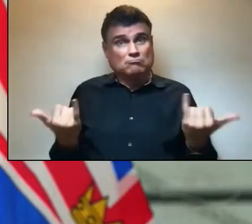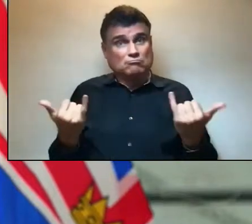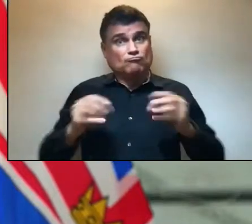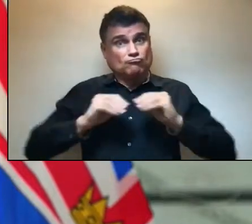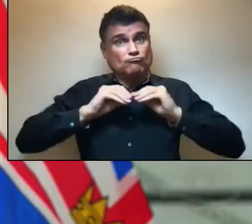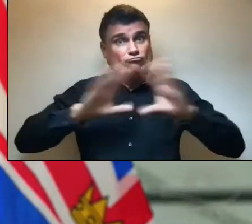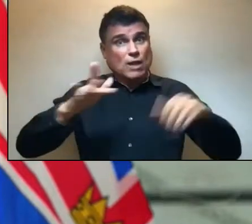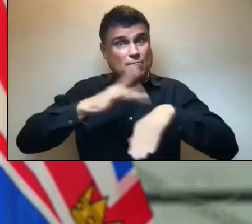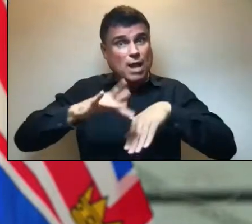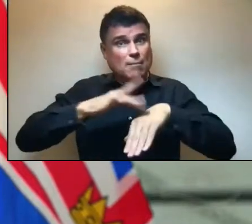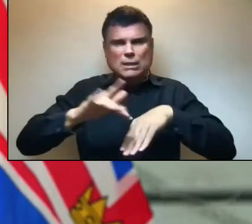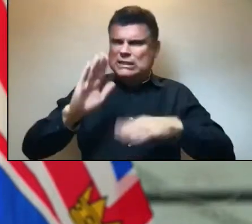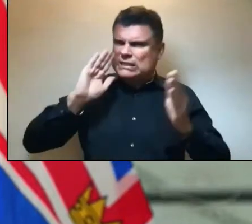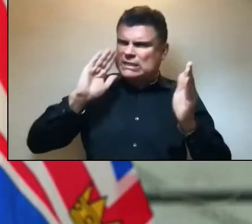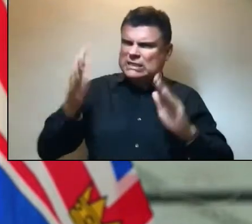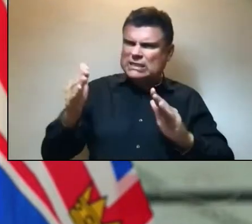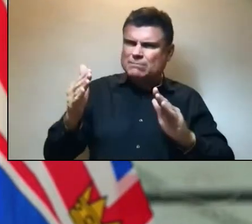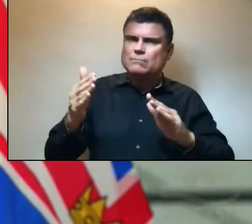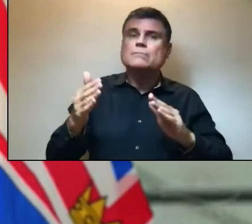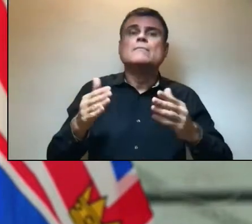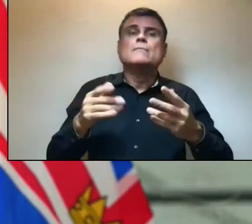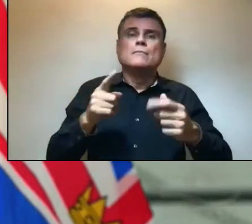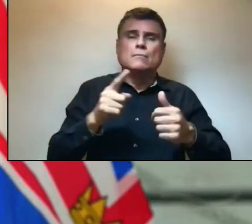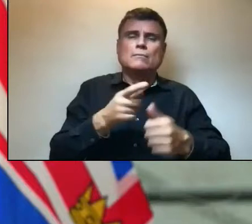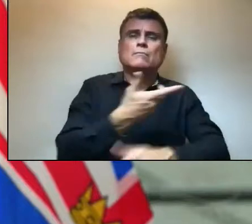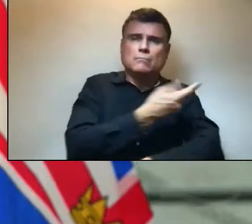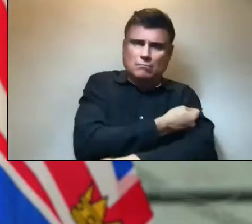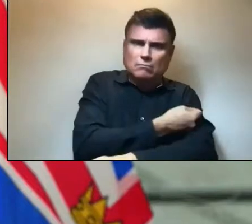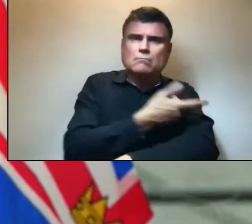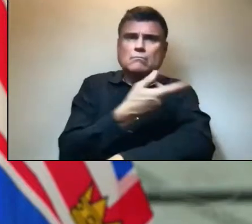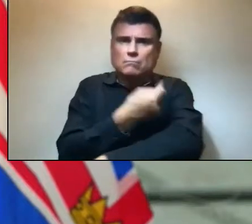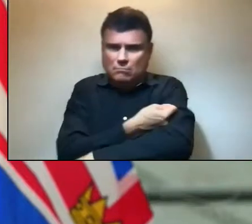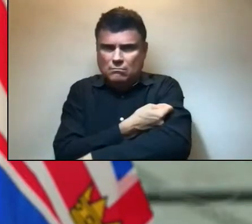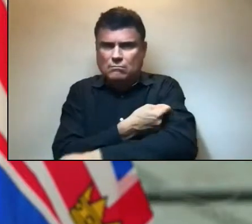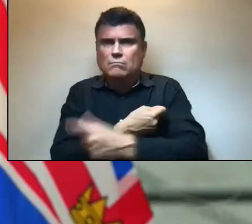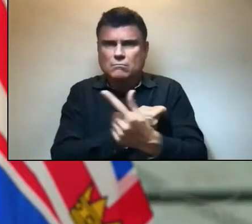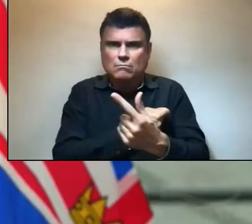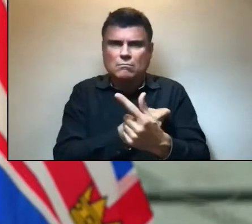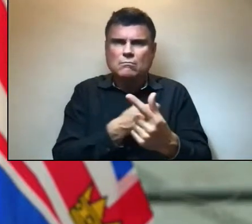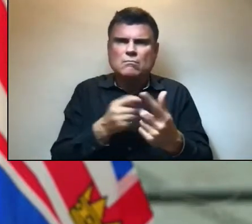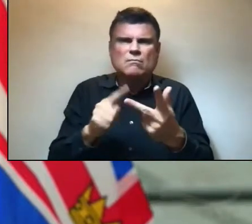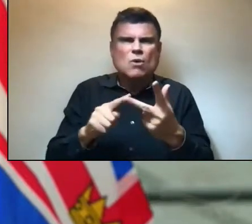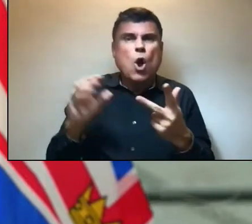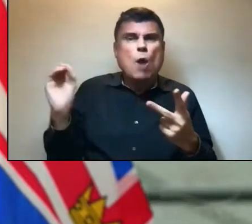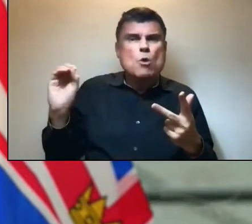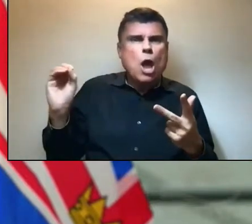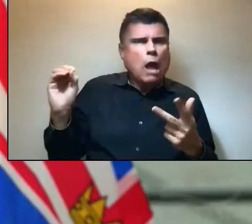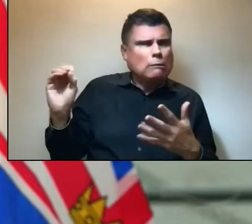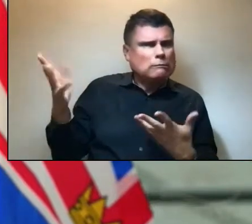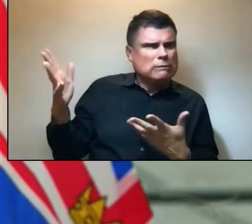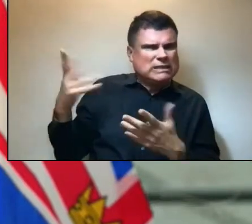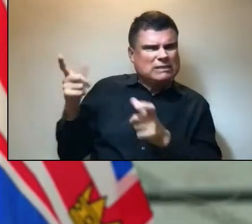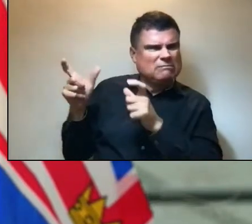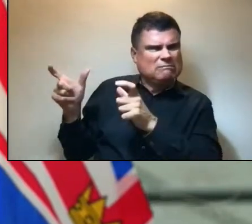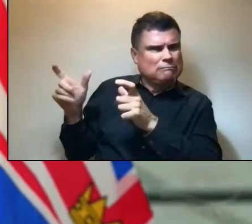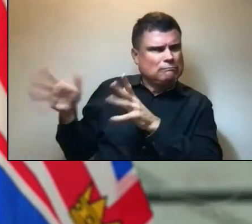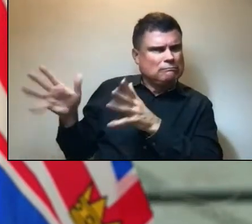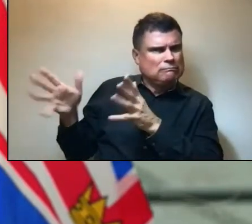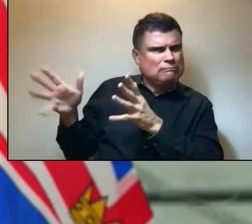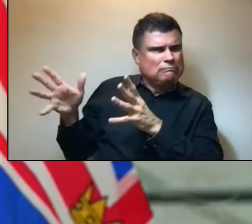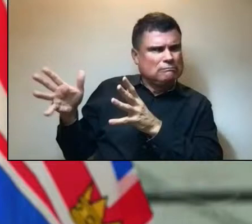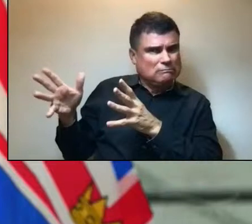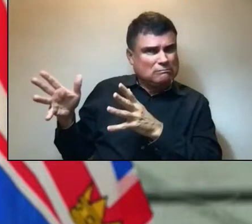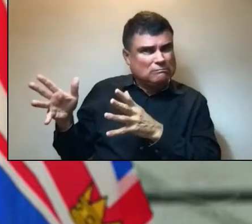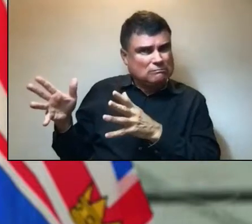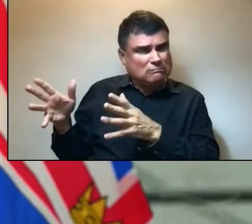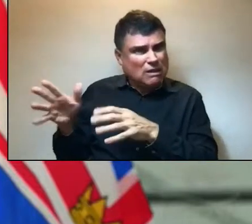of the vaccine don't offer enough protection against Omicron? And if that happens, do we have enough vaccine, enough system capacity to